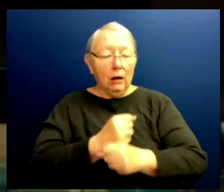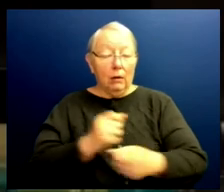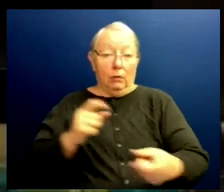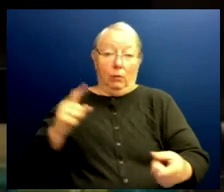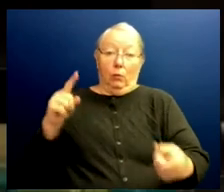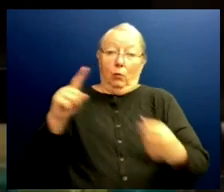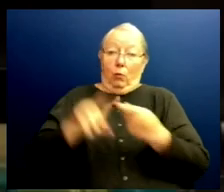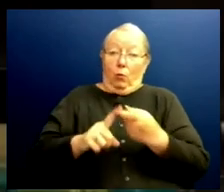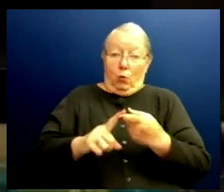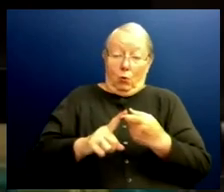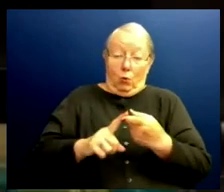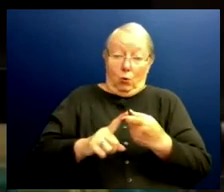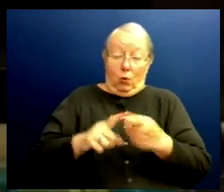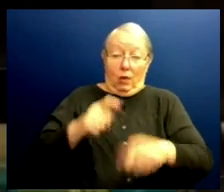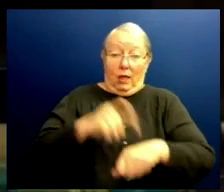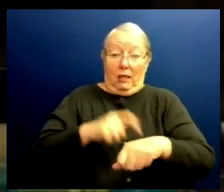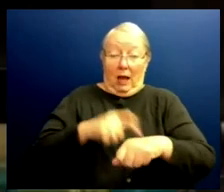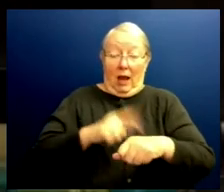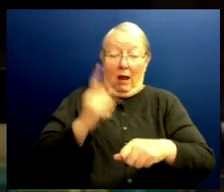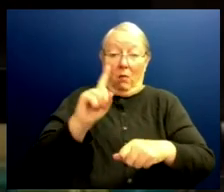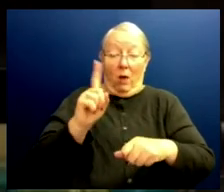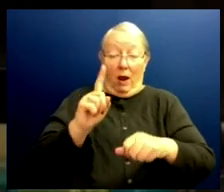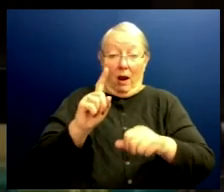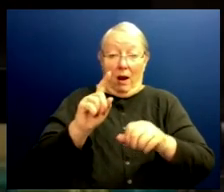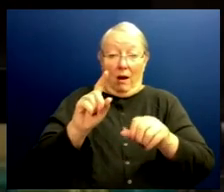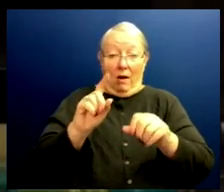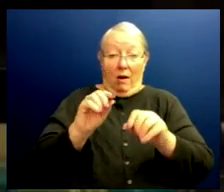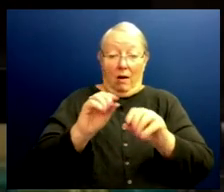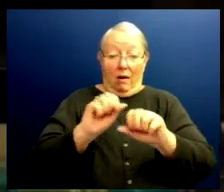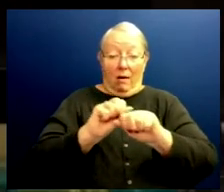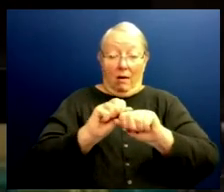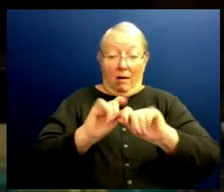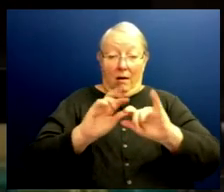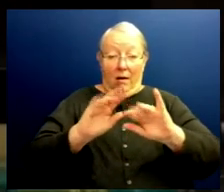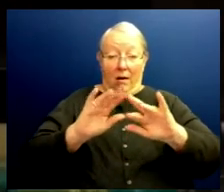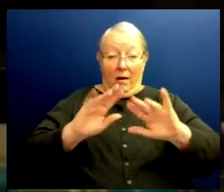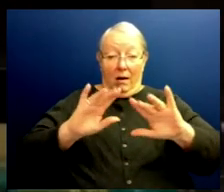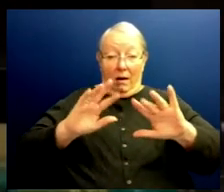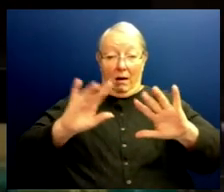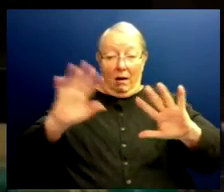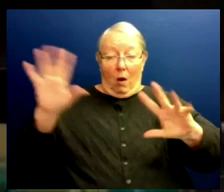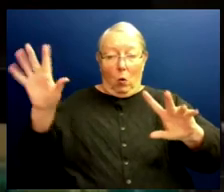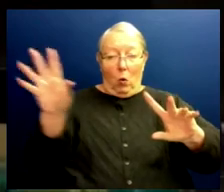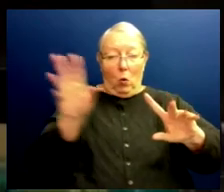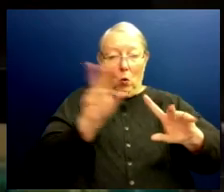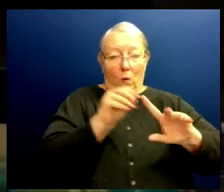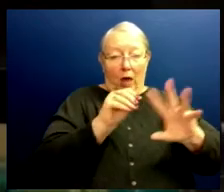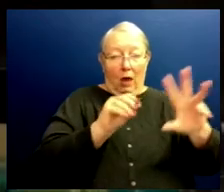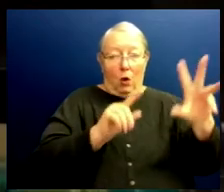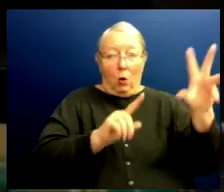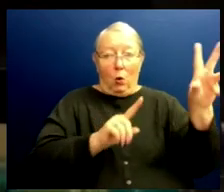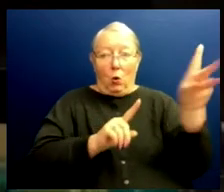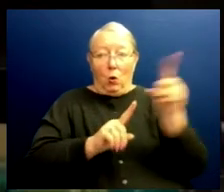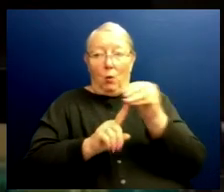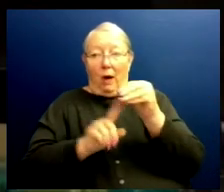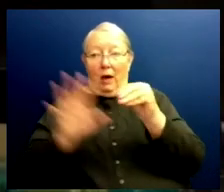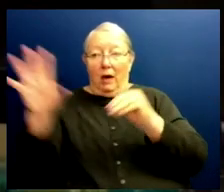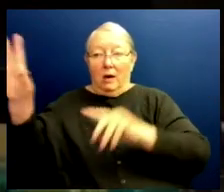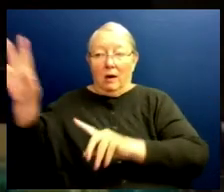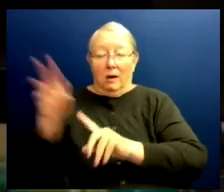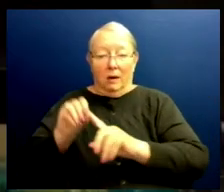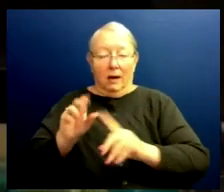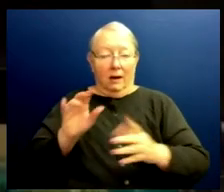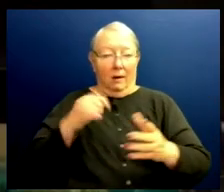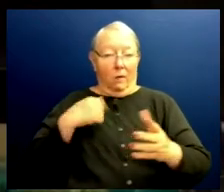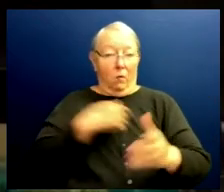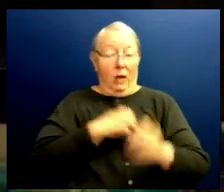can build models using our current knowledge of physical processes to make predictions, but right